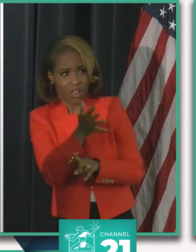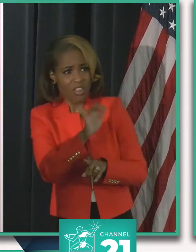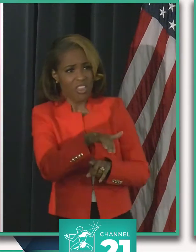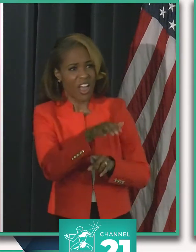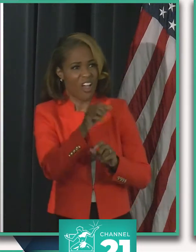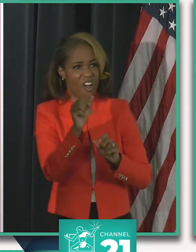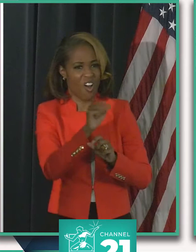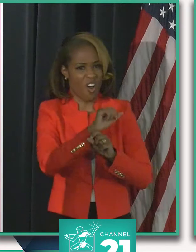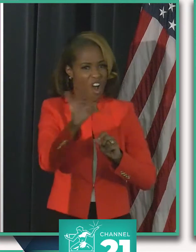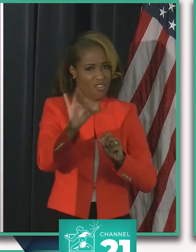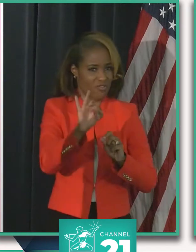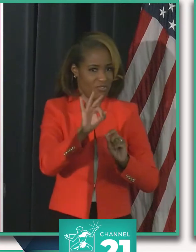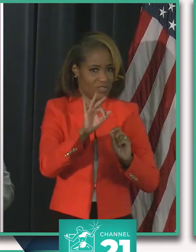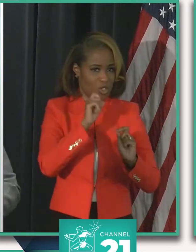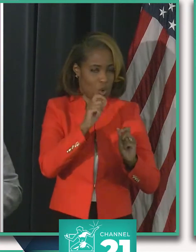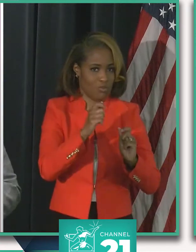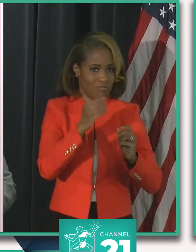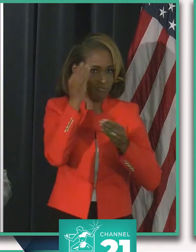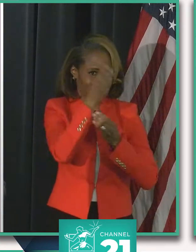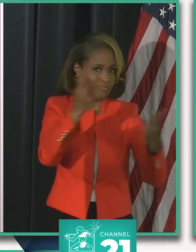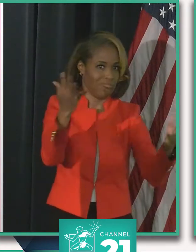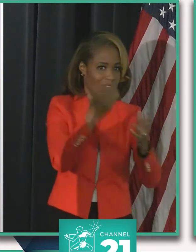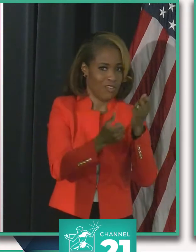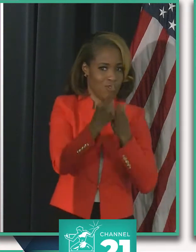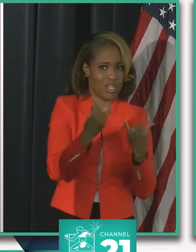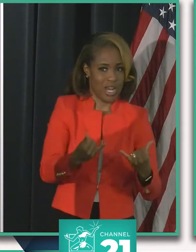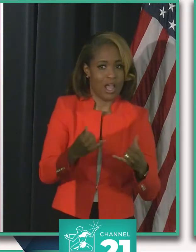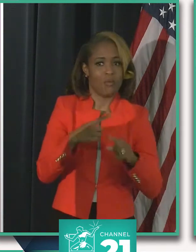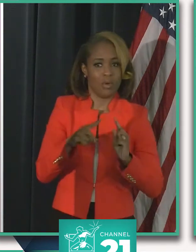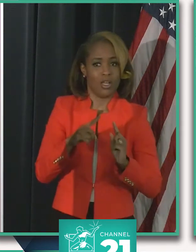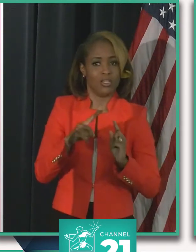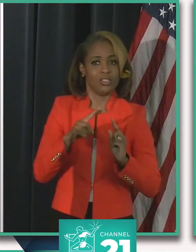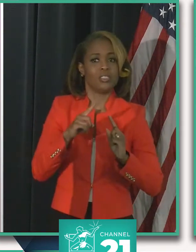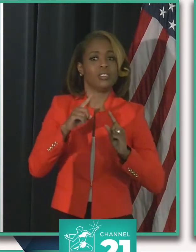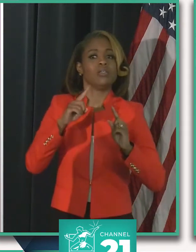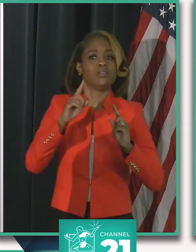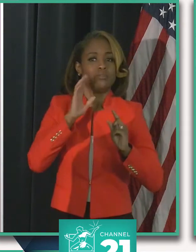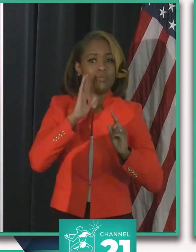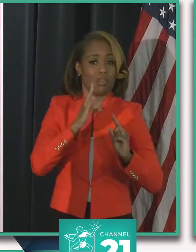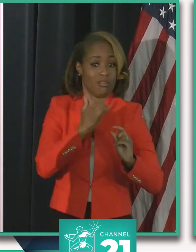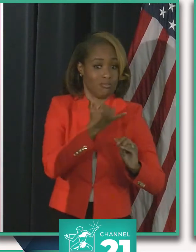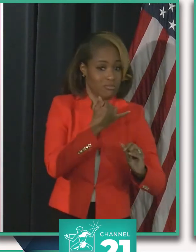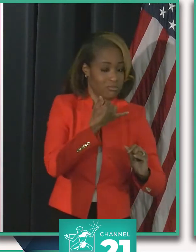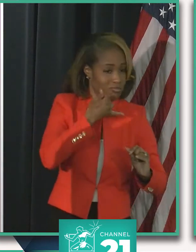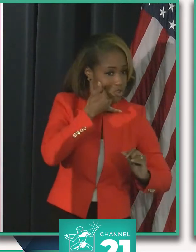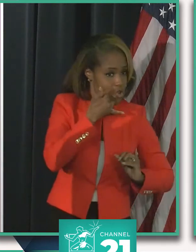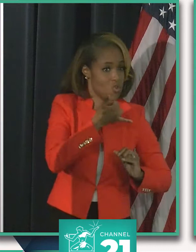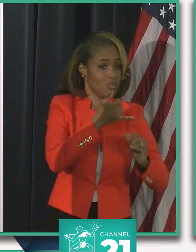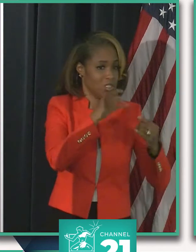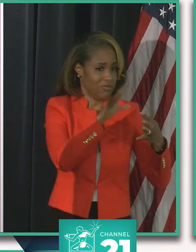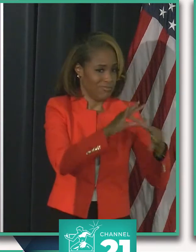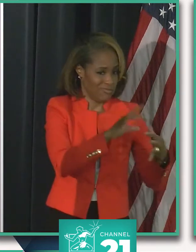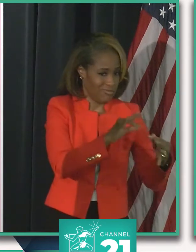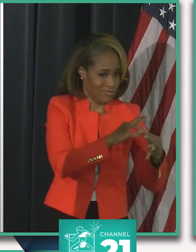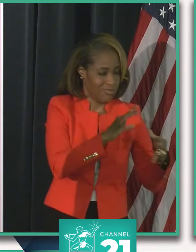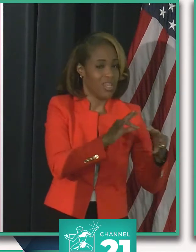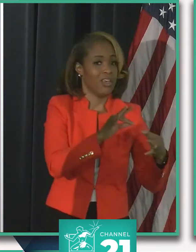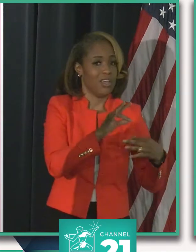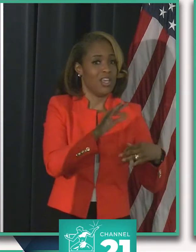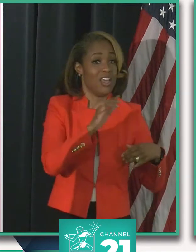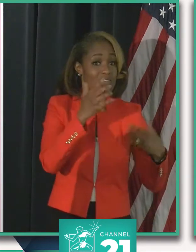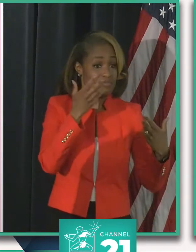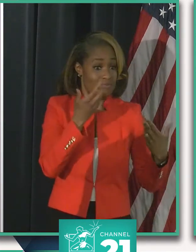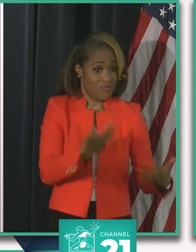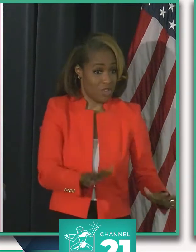don't want her. Yeah. So we don't want you to give your contact information online, but we'll make sure that we get it before the meeting is over, and then I'll contact you